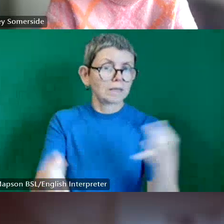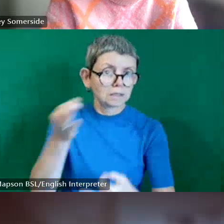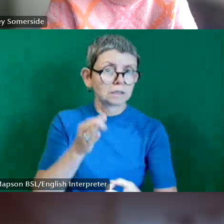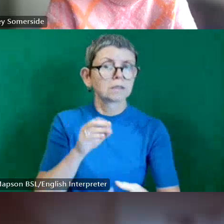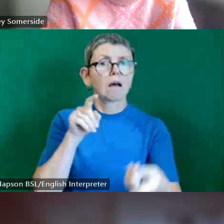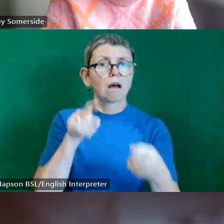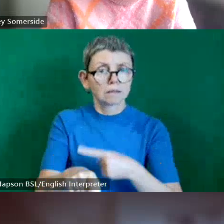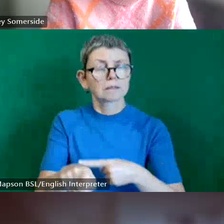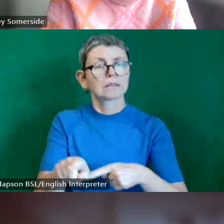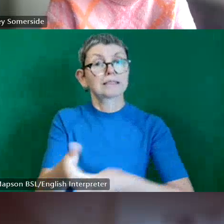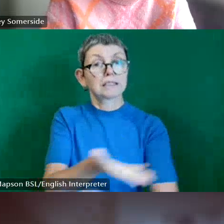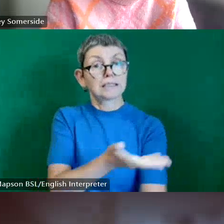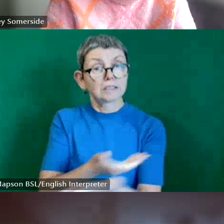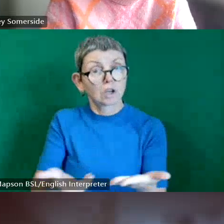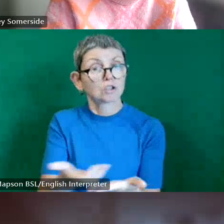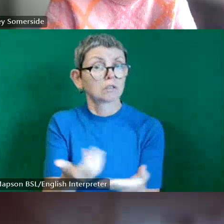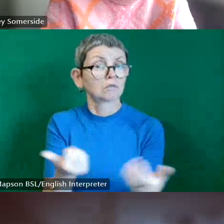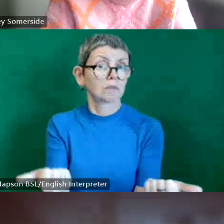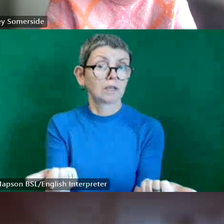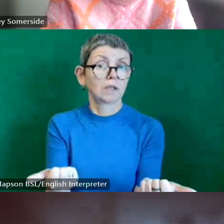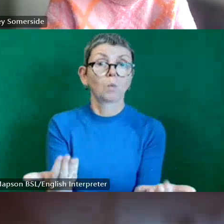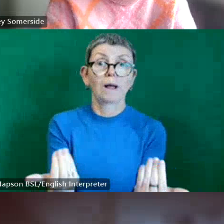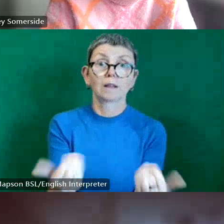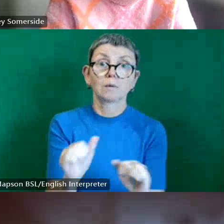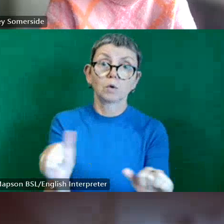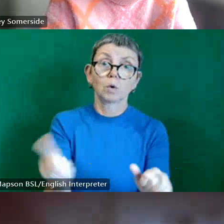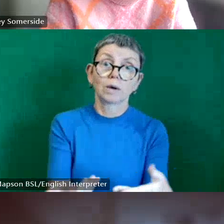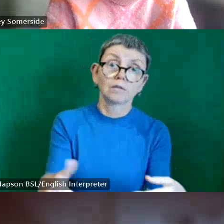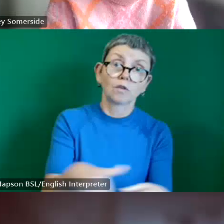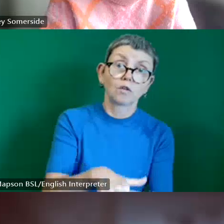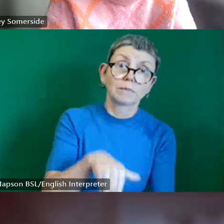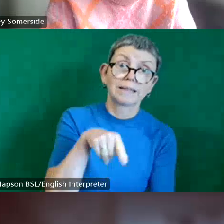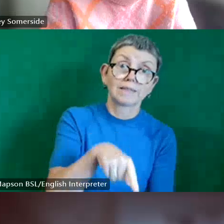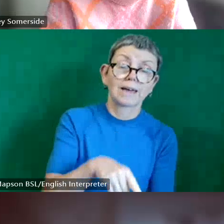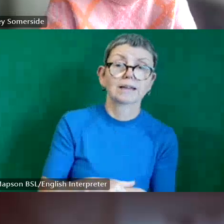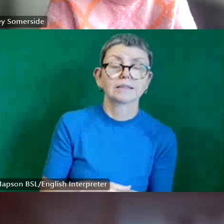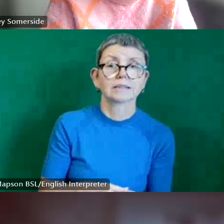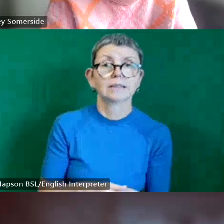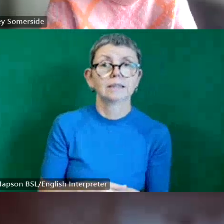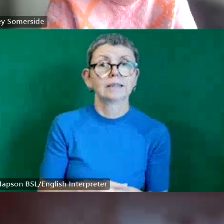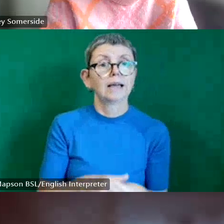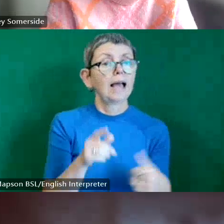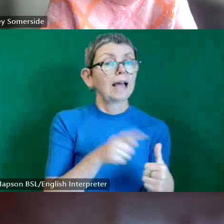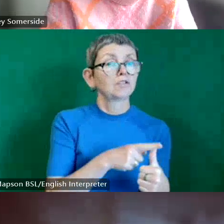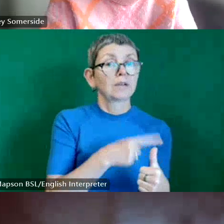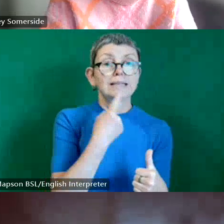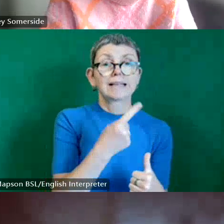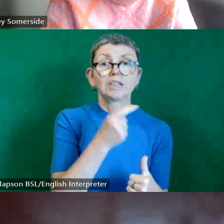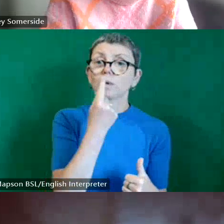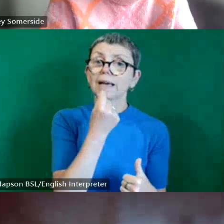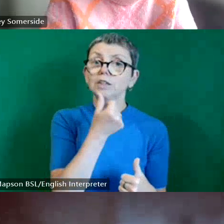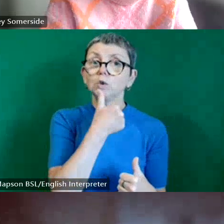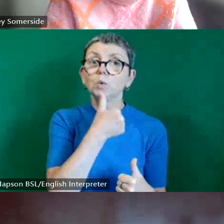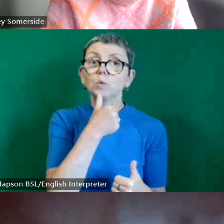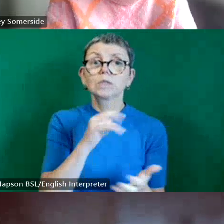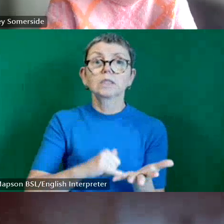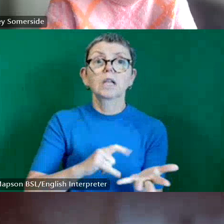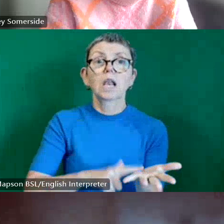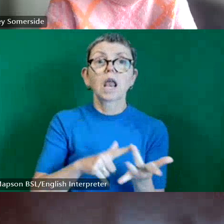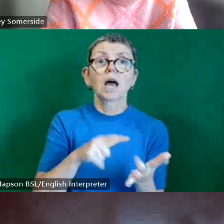really welcome your active participation in this. As Andrew's mentioned, you can put questions in the Slido link in the